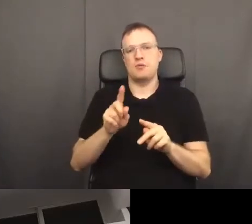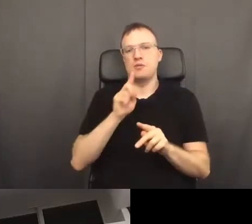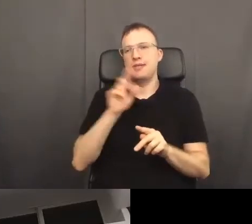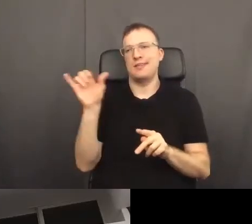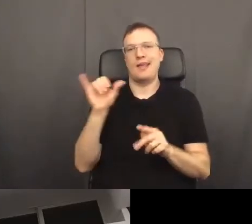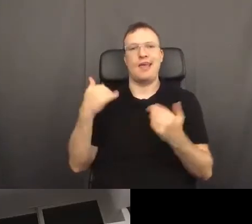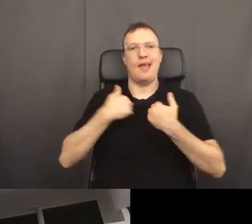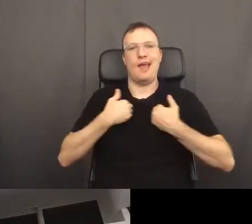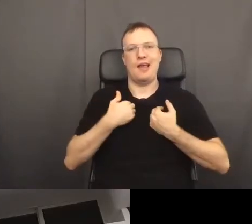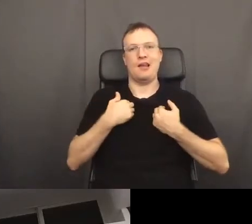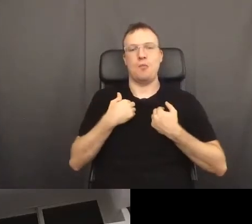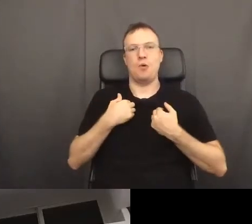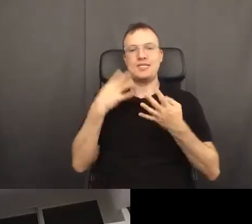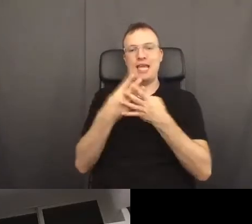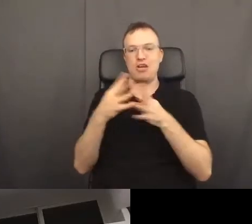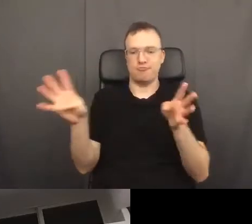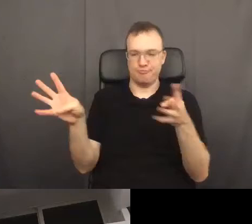animals and locking them in cages,